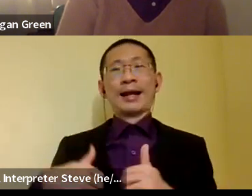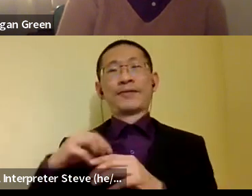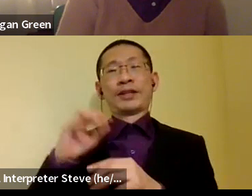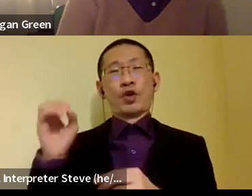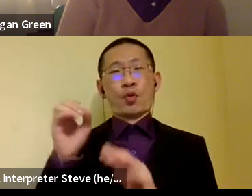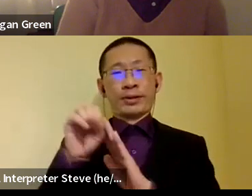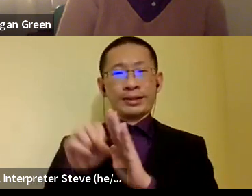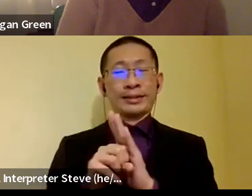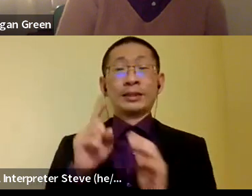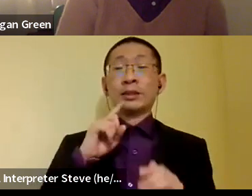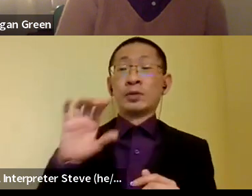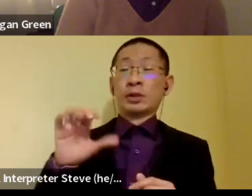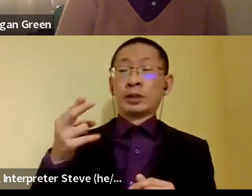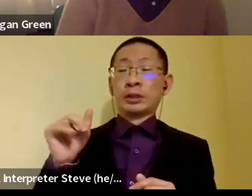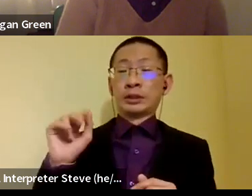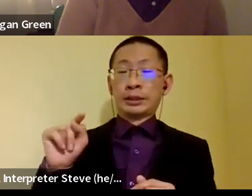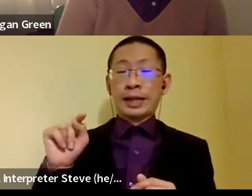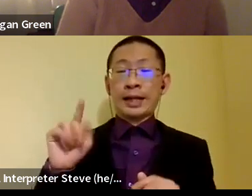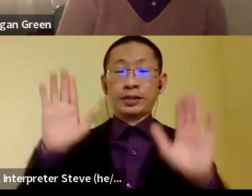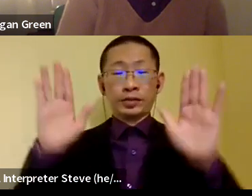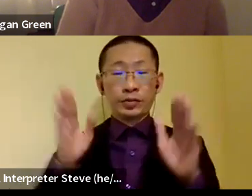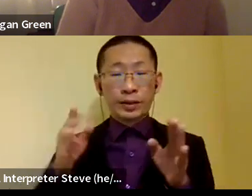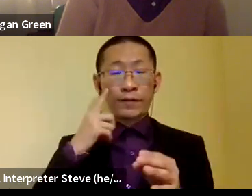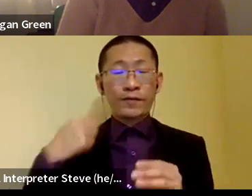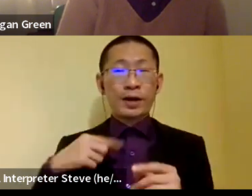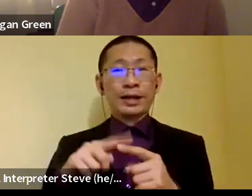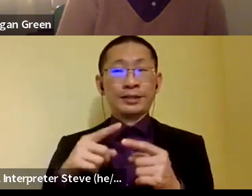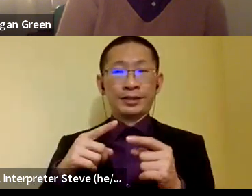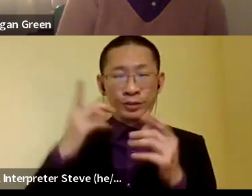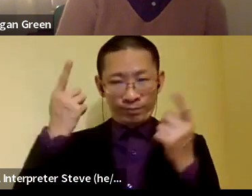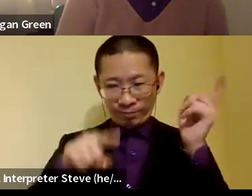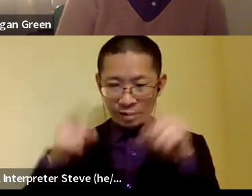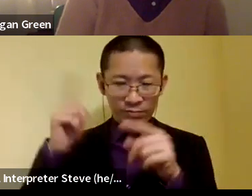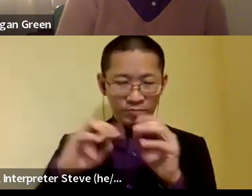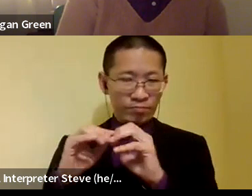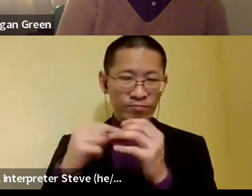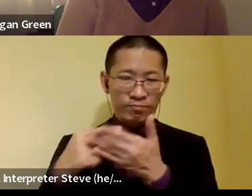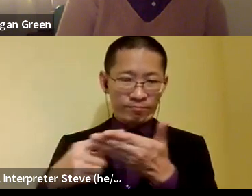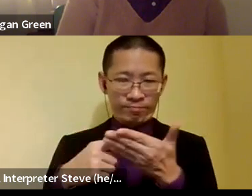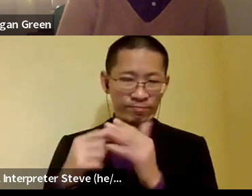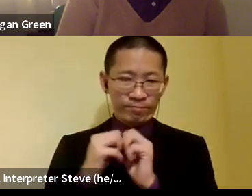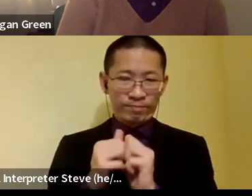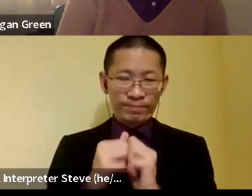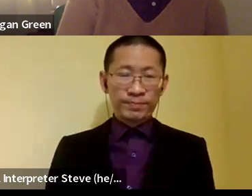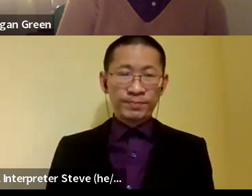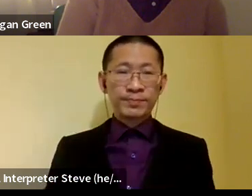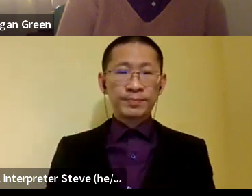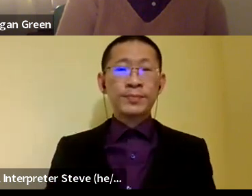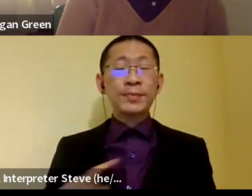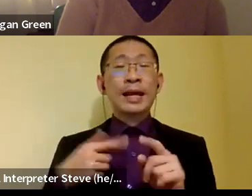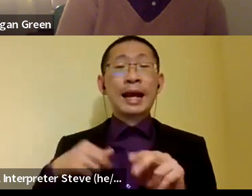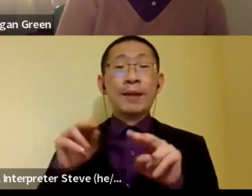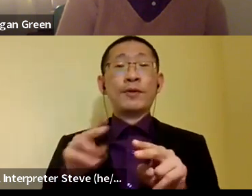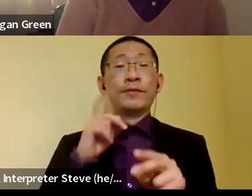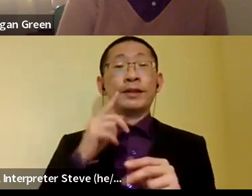ended up being actually a great way for us to sort of get our heads together in the time being. But I'm looking